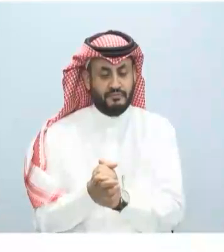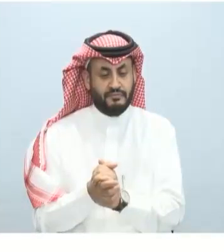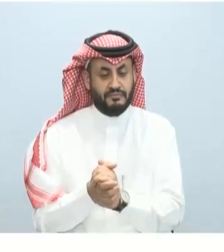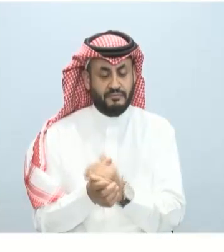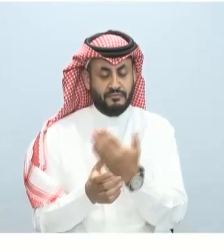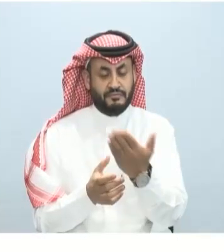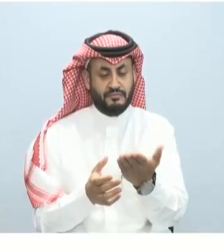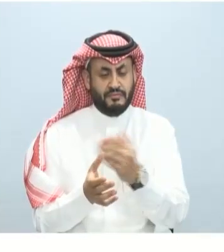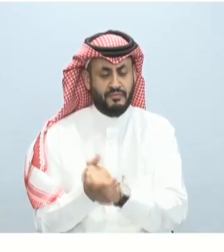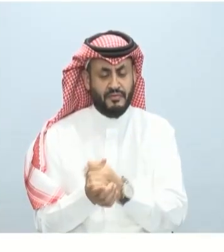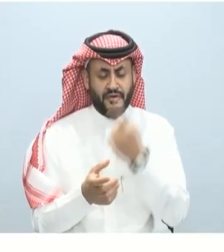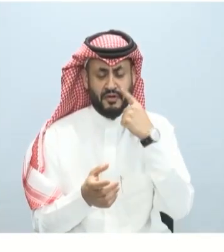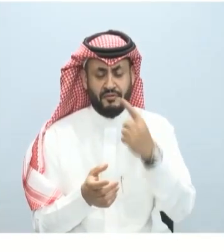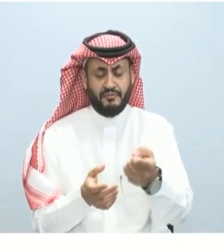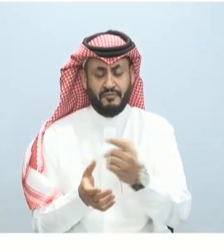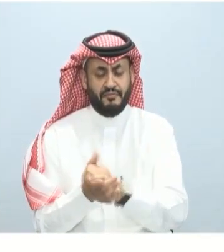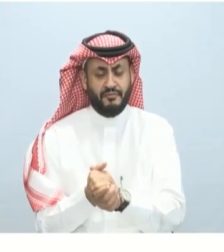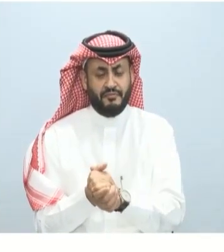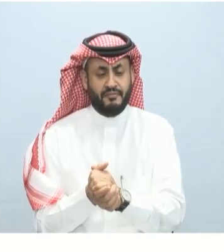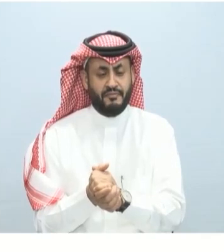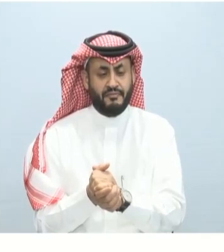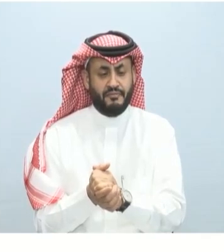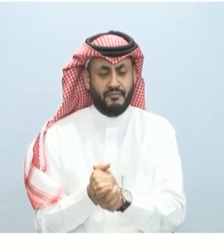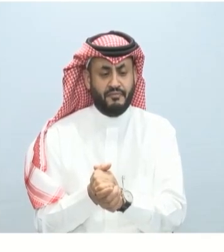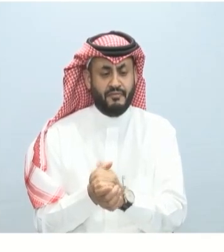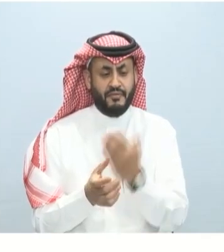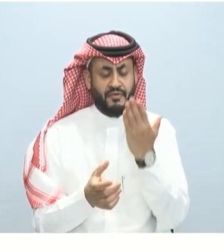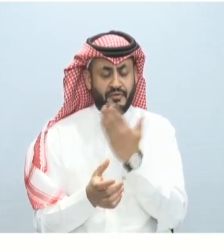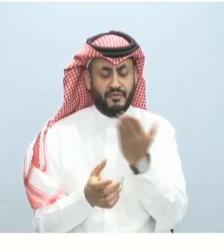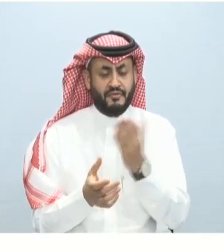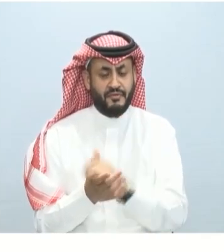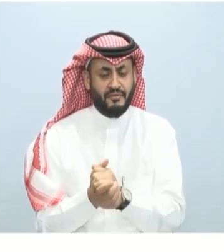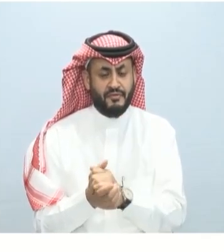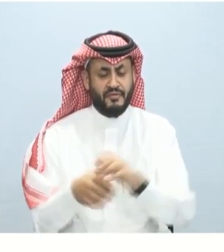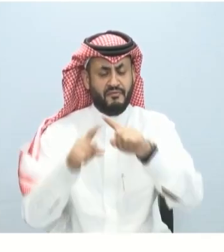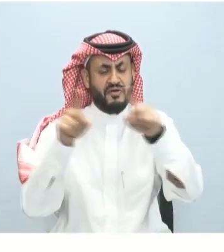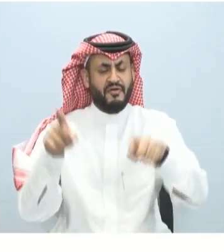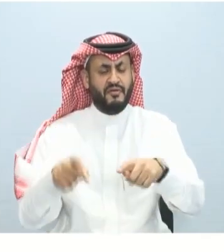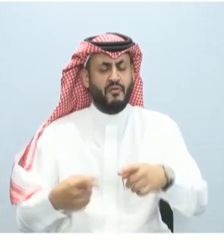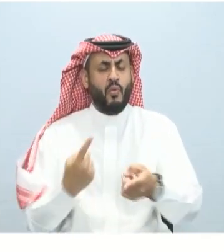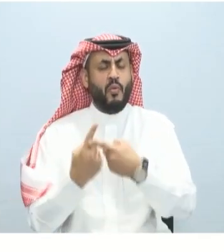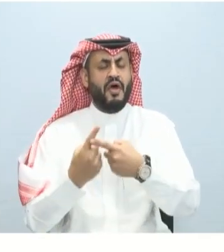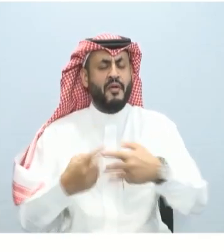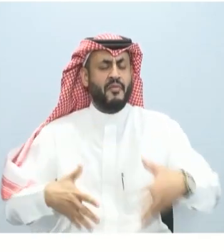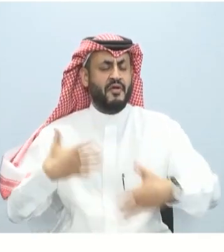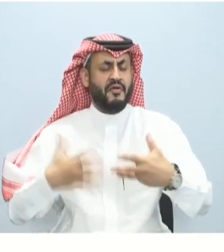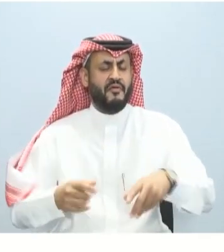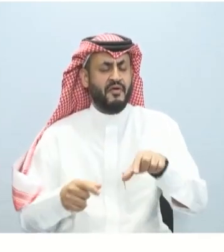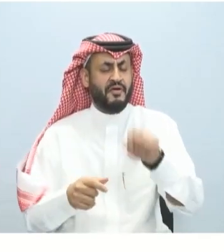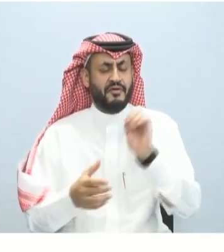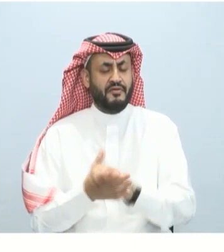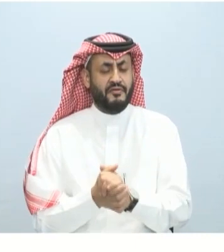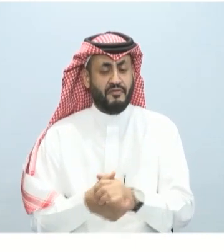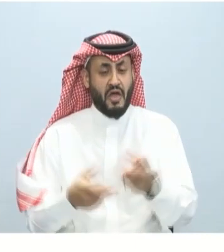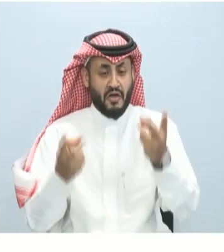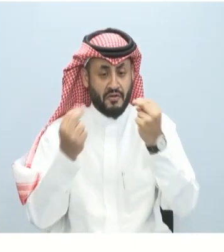Now you can see, without doubt, movies are one of the best entertainment choices. It is fascinating